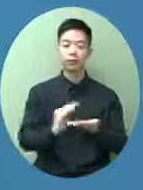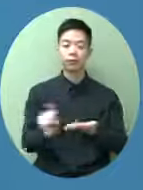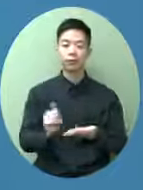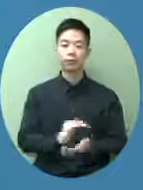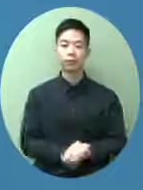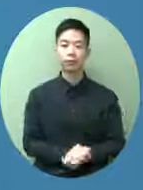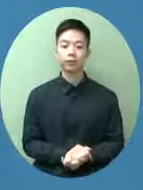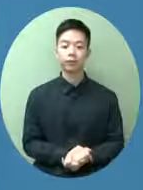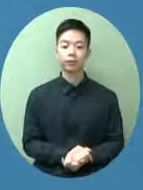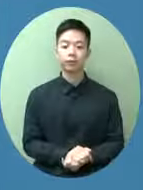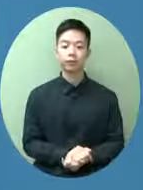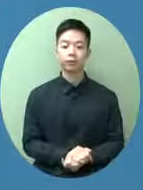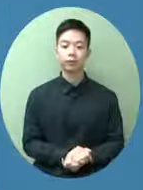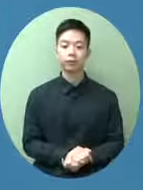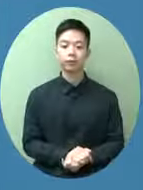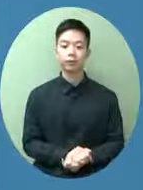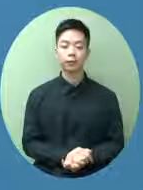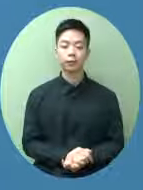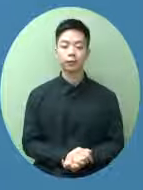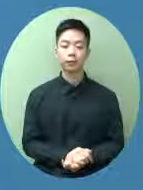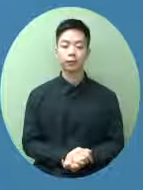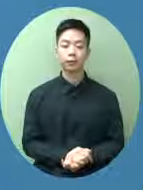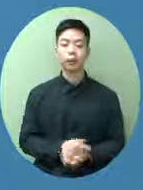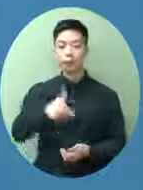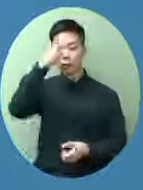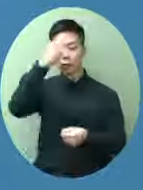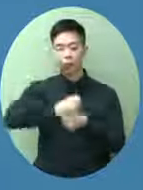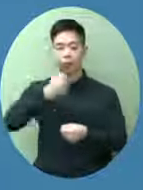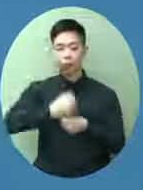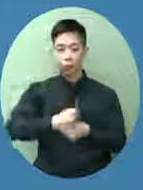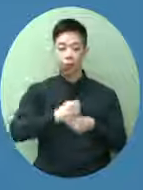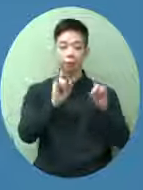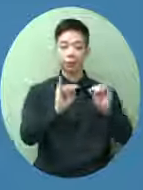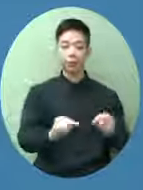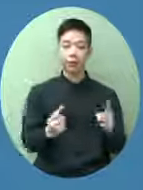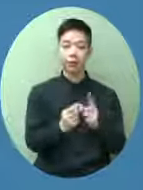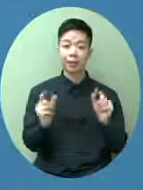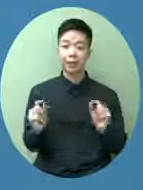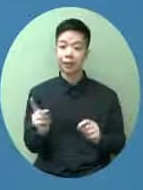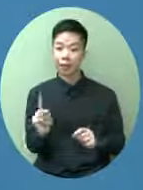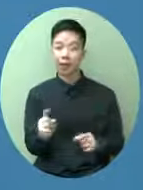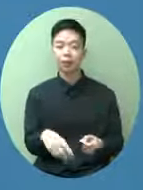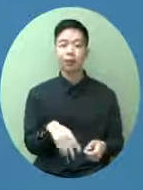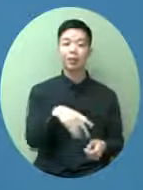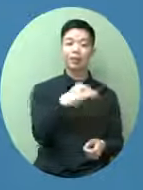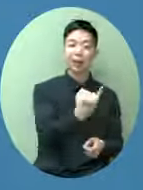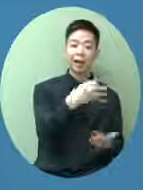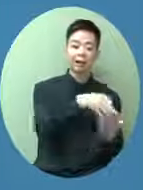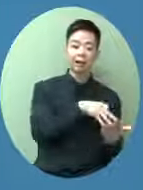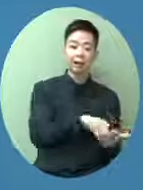for a public officialthe negative list and the positive listand in the course of